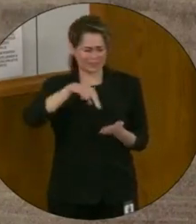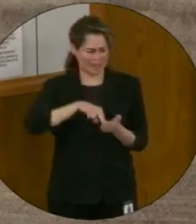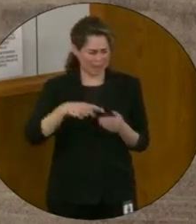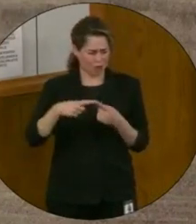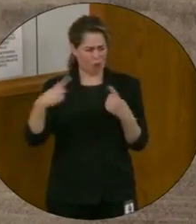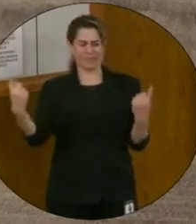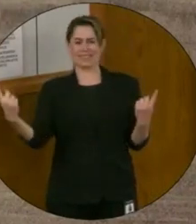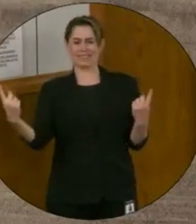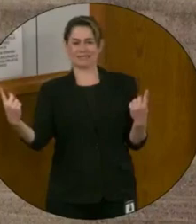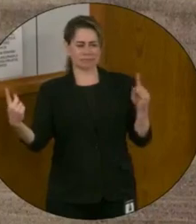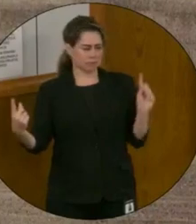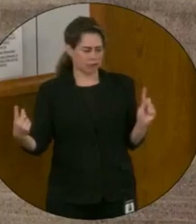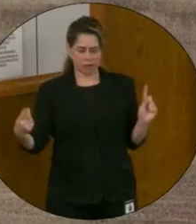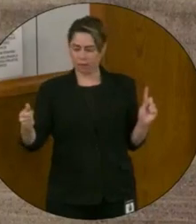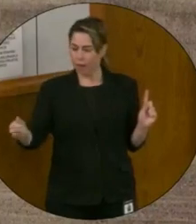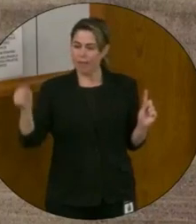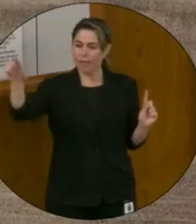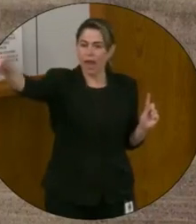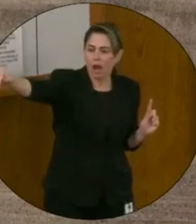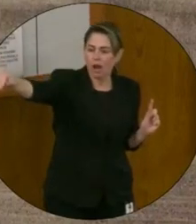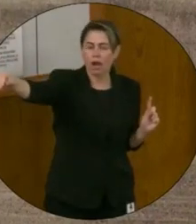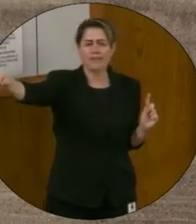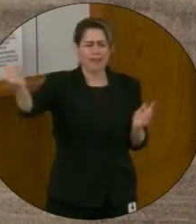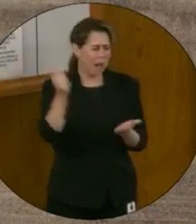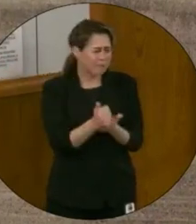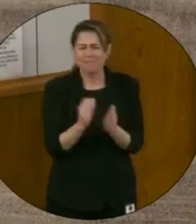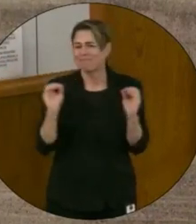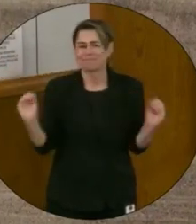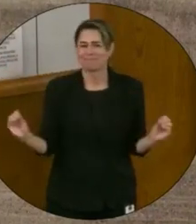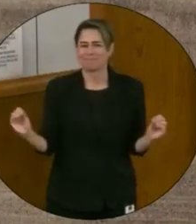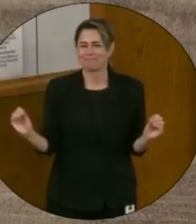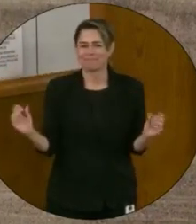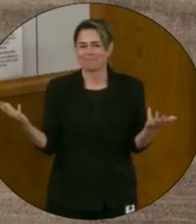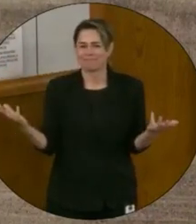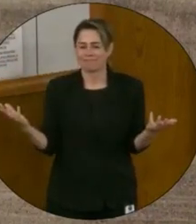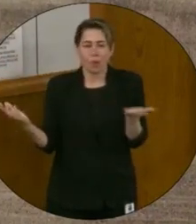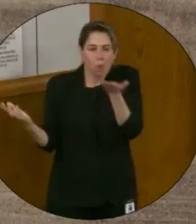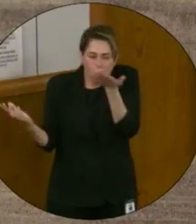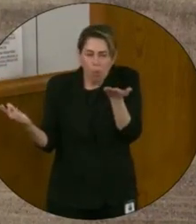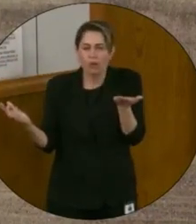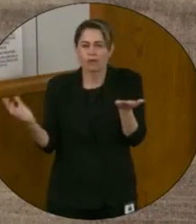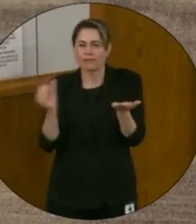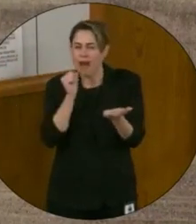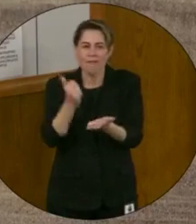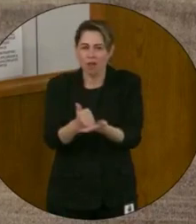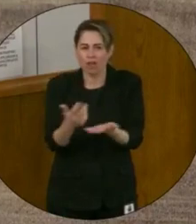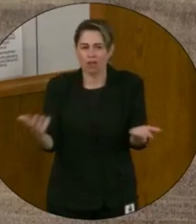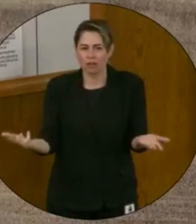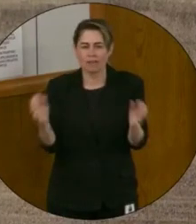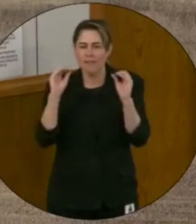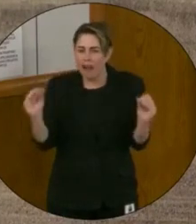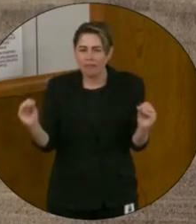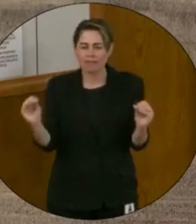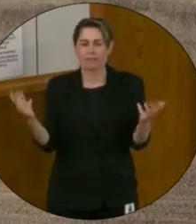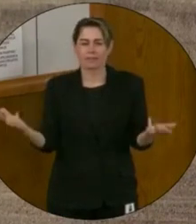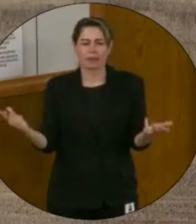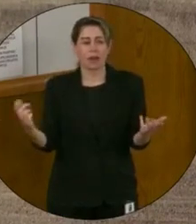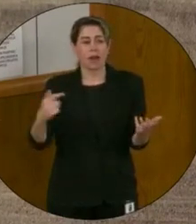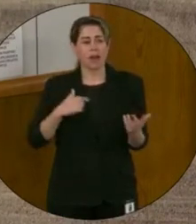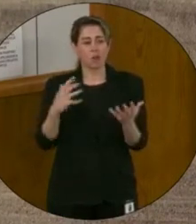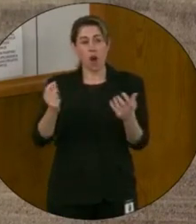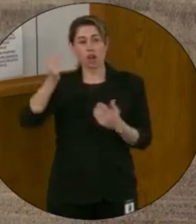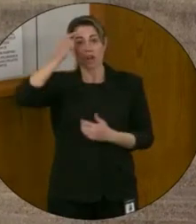I teach, is absolutely no help. None. None at all. And I want